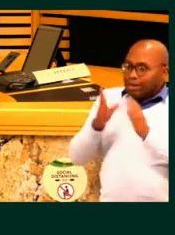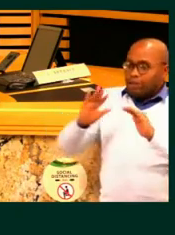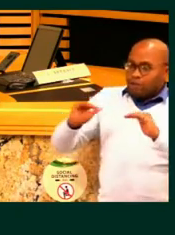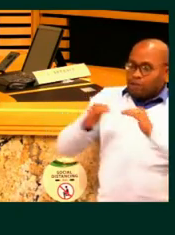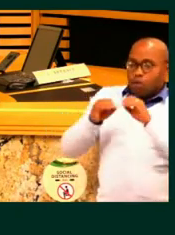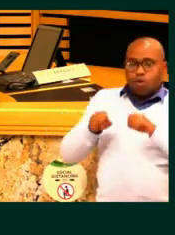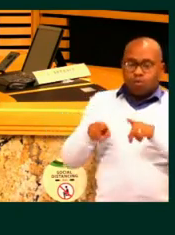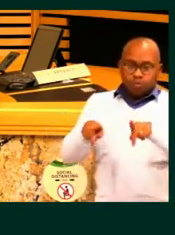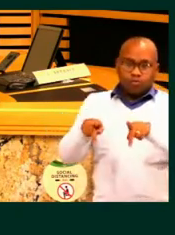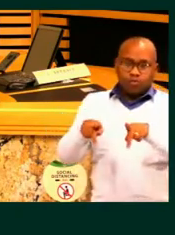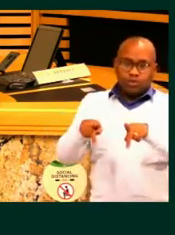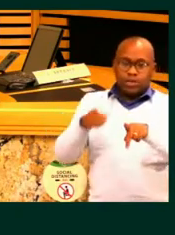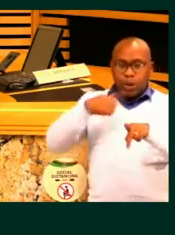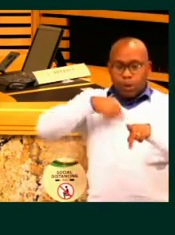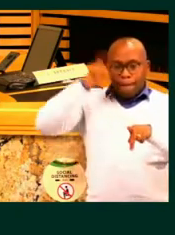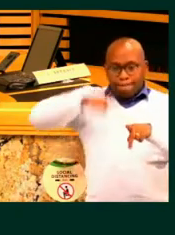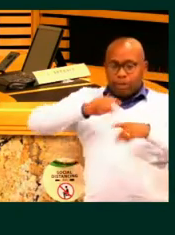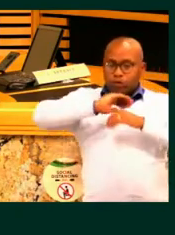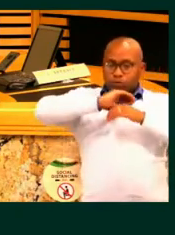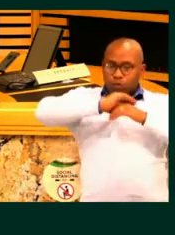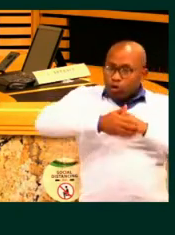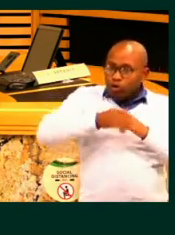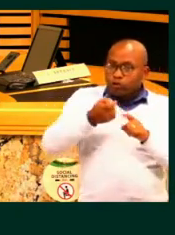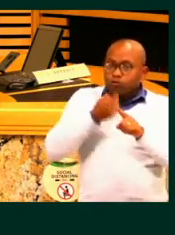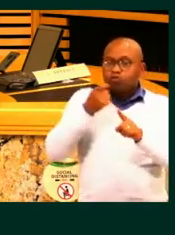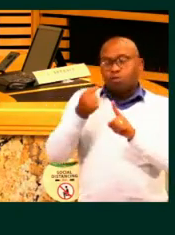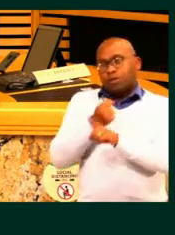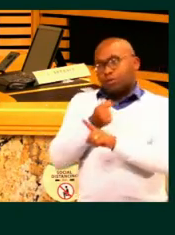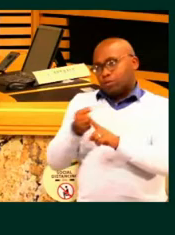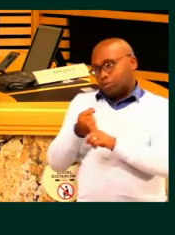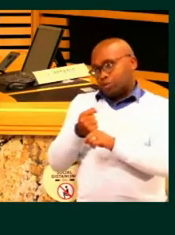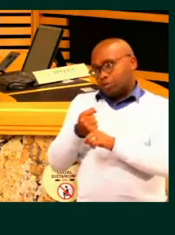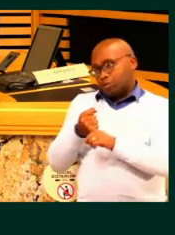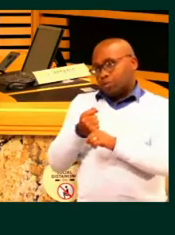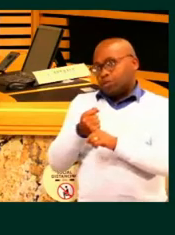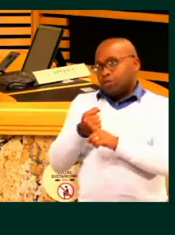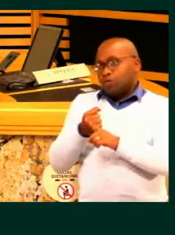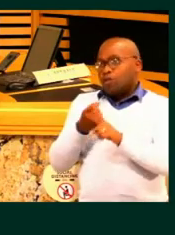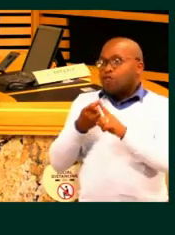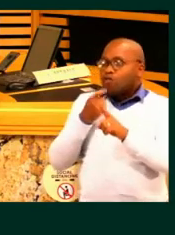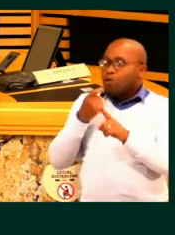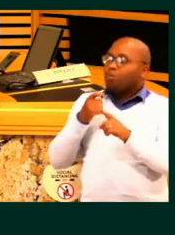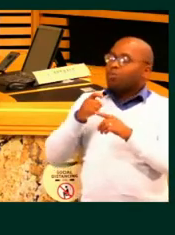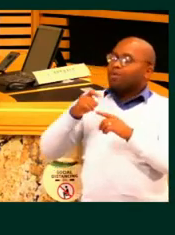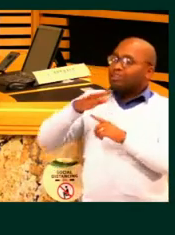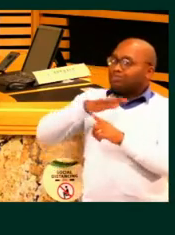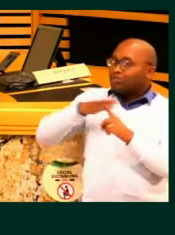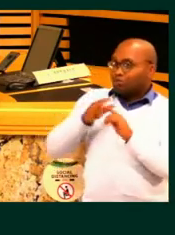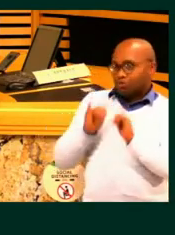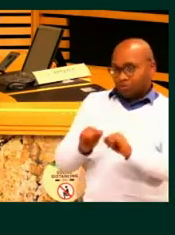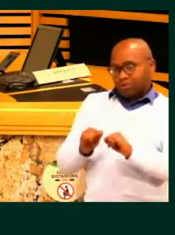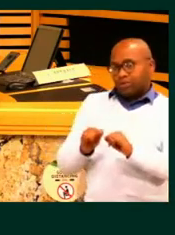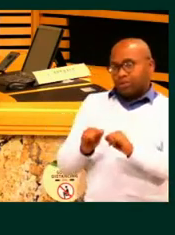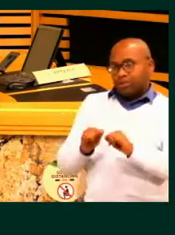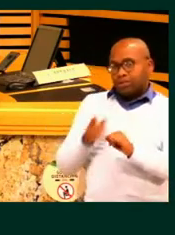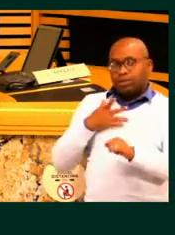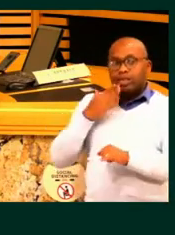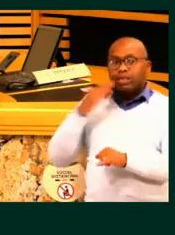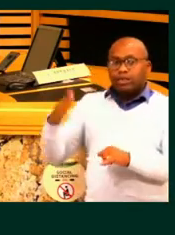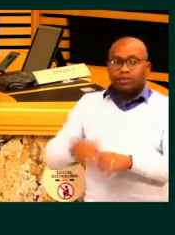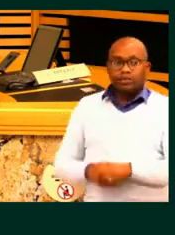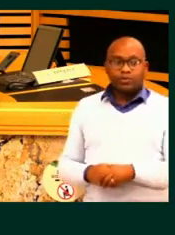they shall be protected against exploitation and all treatment of an abusive or degrading nature thank you very much Deputy chair